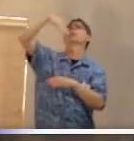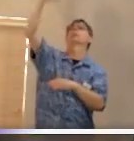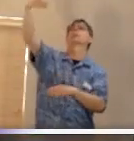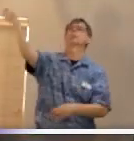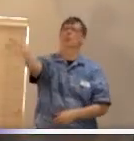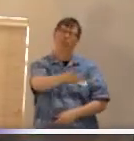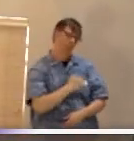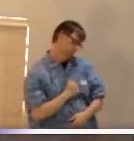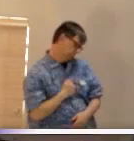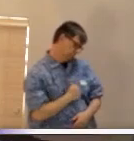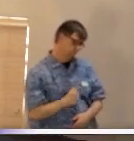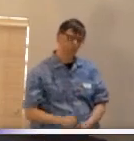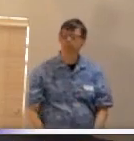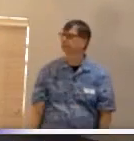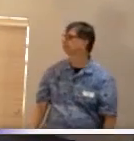ourselves.